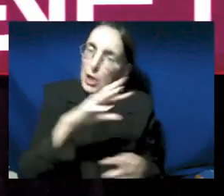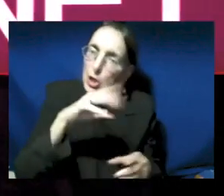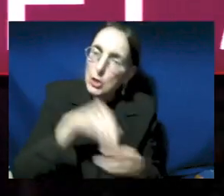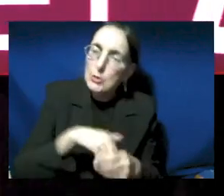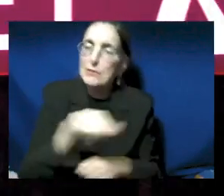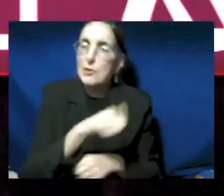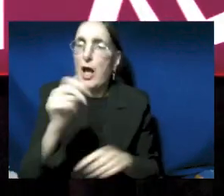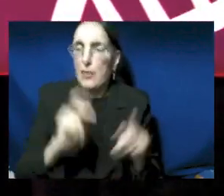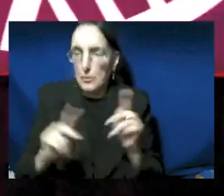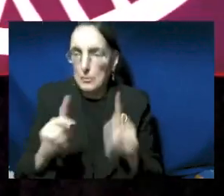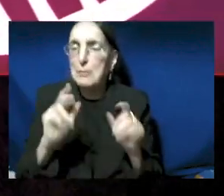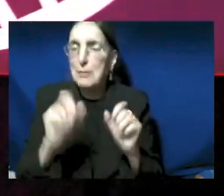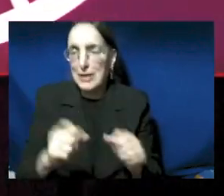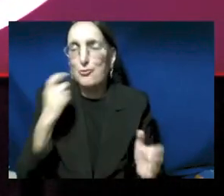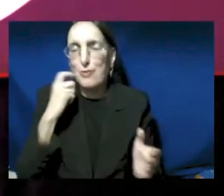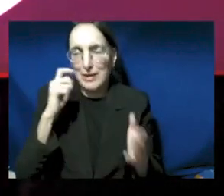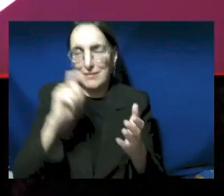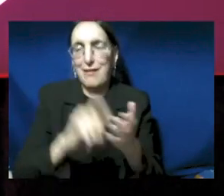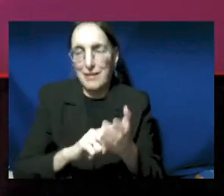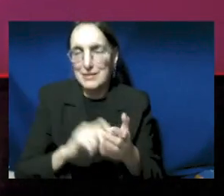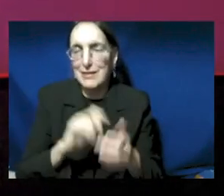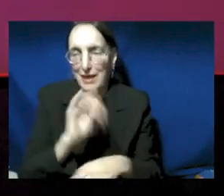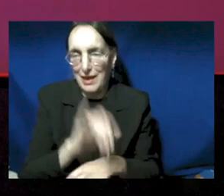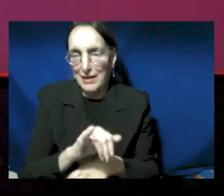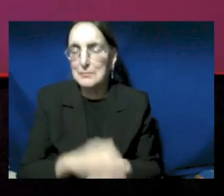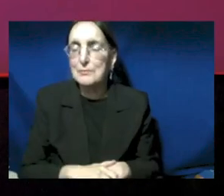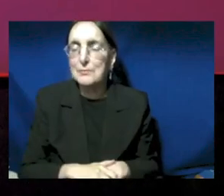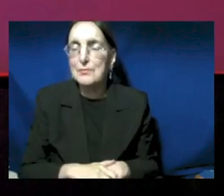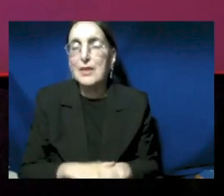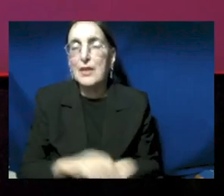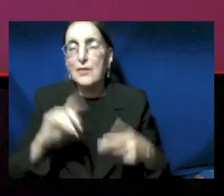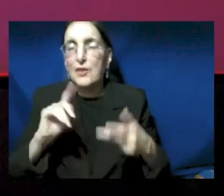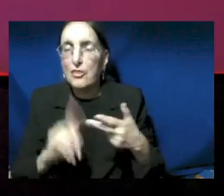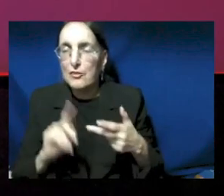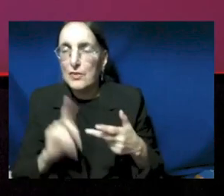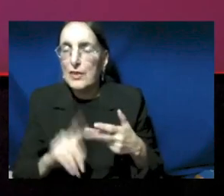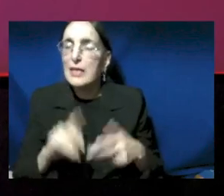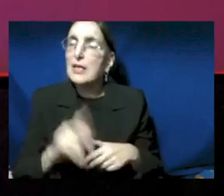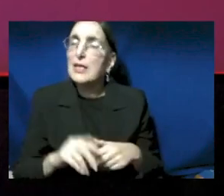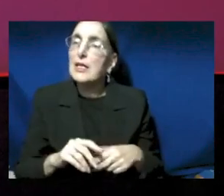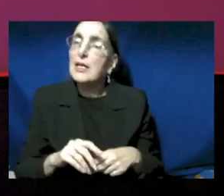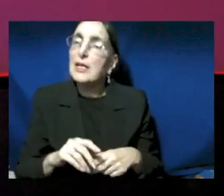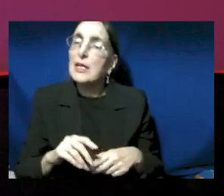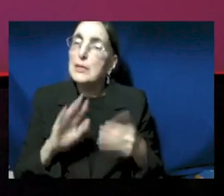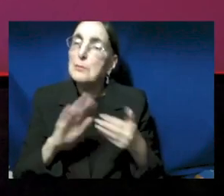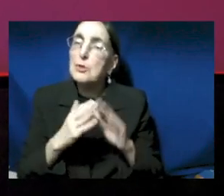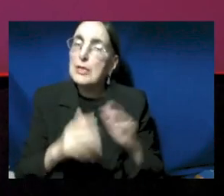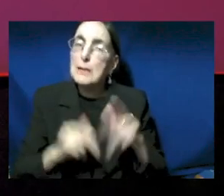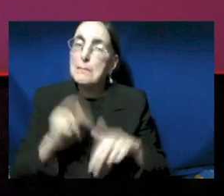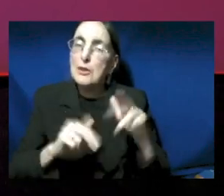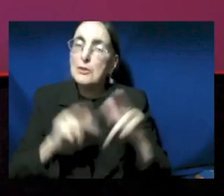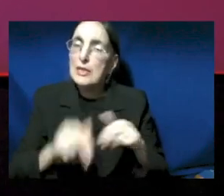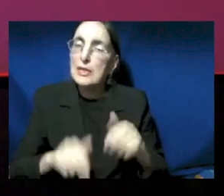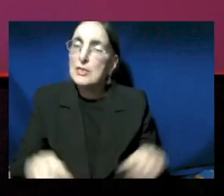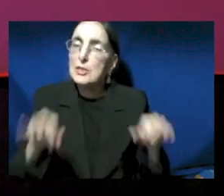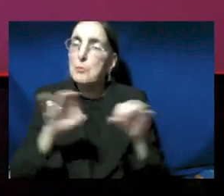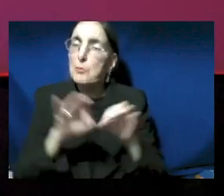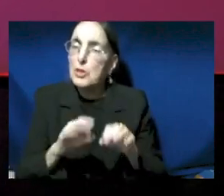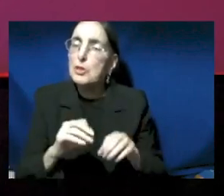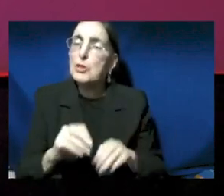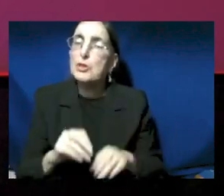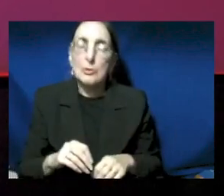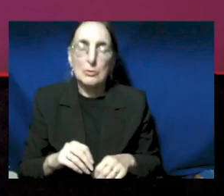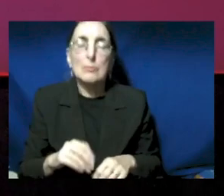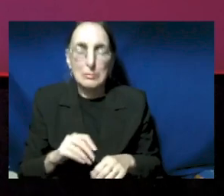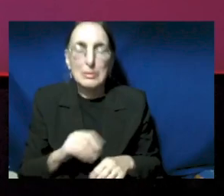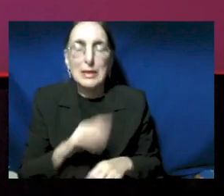part of that, I think, when we're talking about kind of community building, it is important to be engaged authentically. Because sometimes we will have a message,